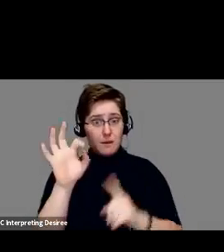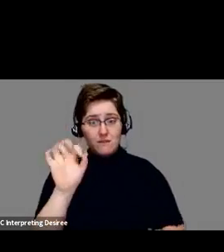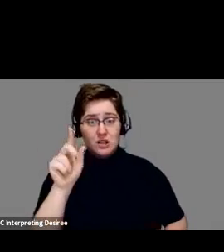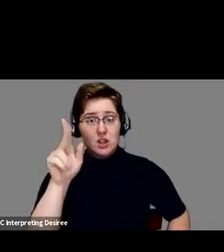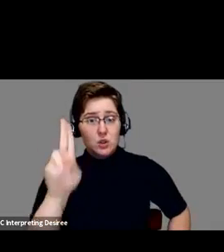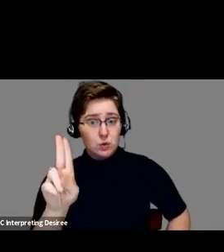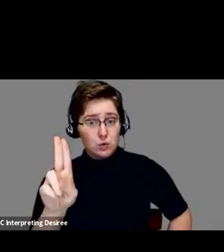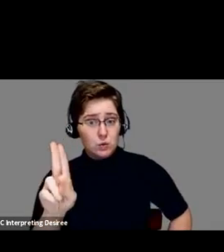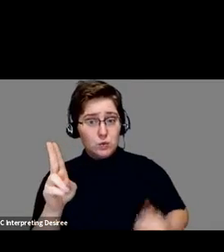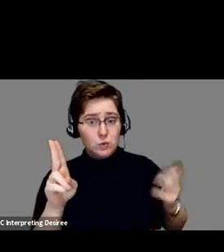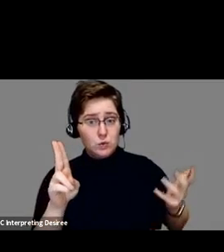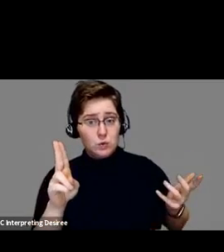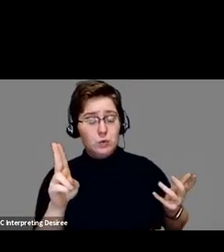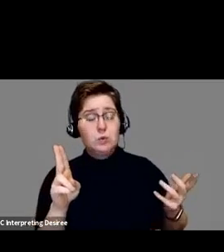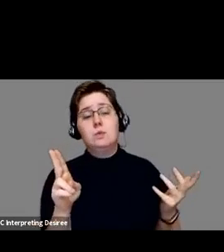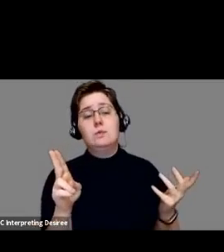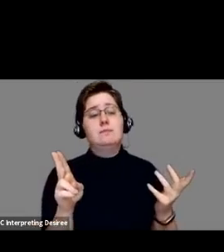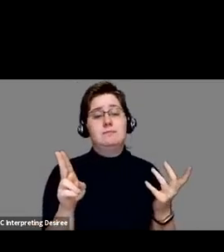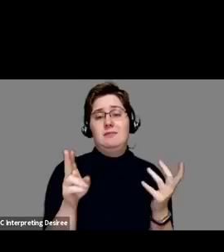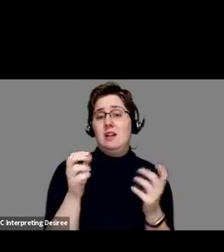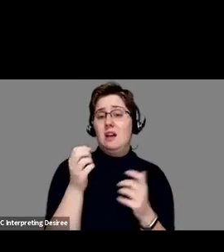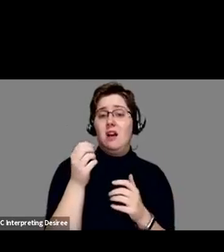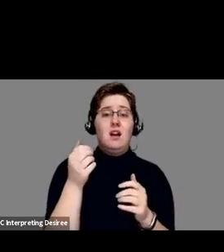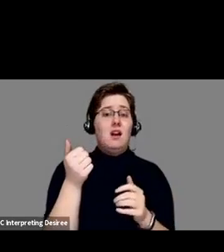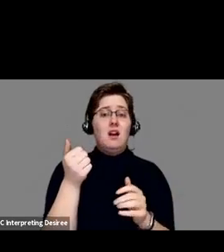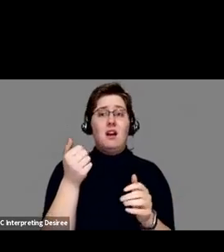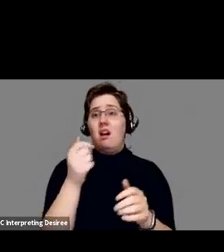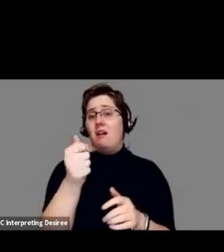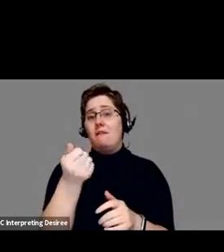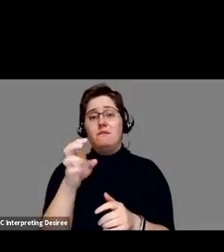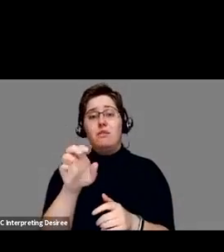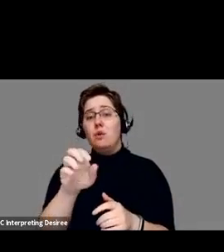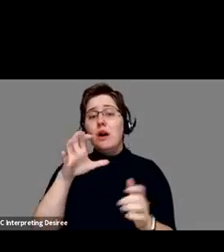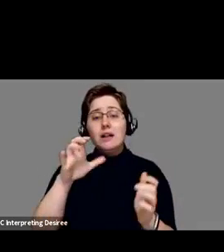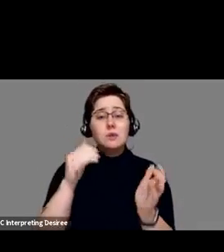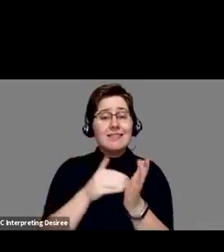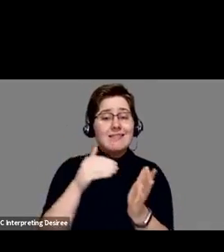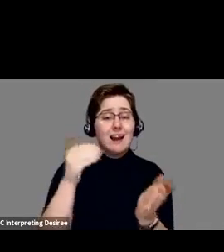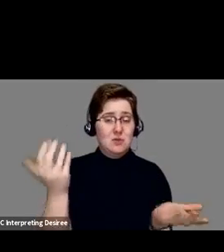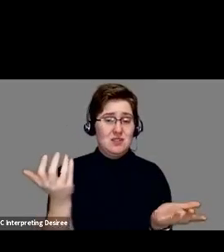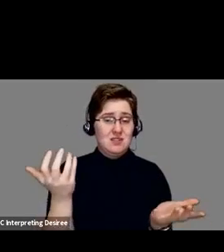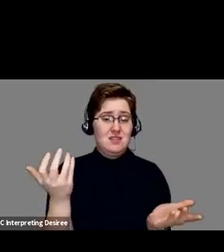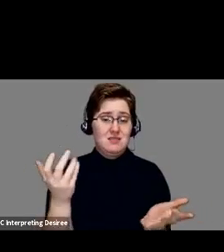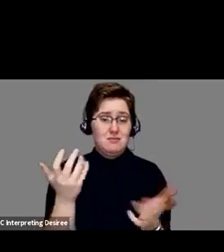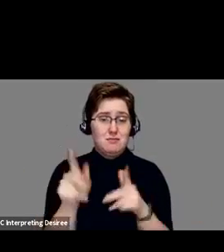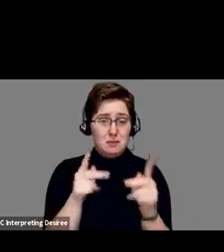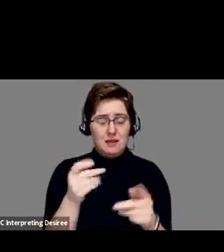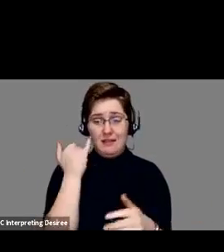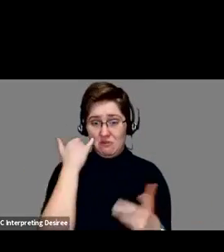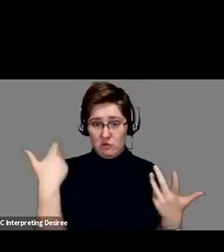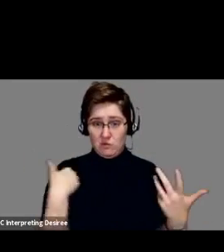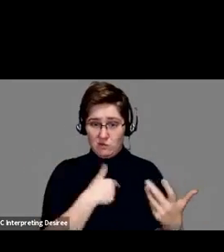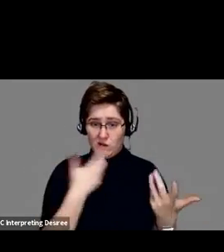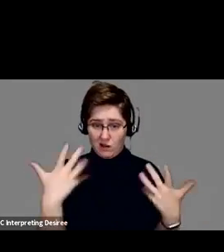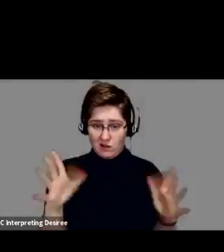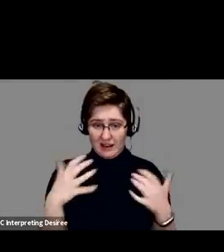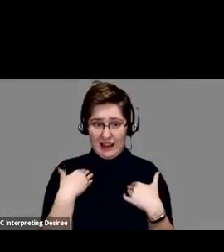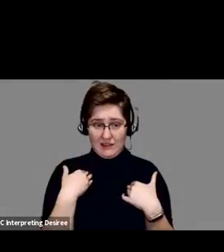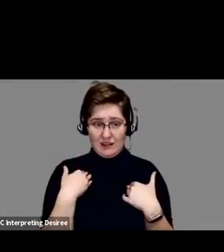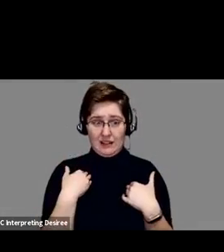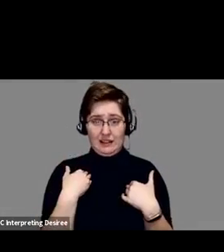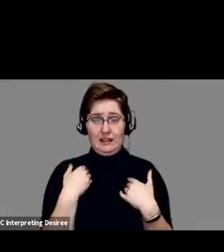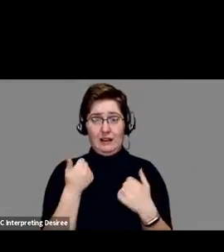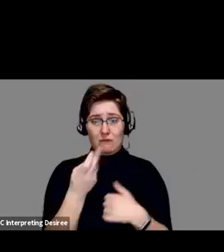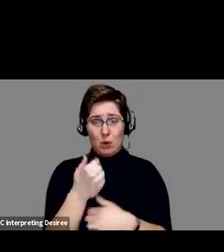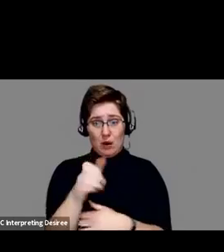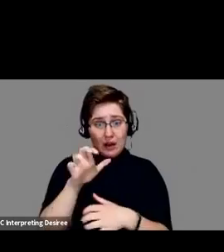influenza in hundreds of thousands. So if we are already experiencing